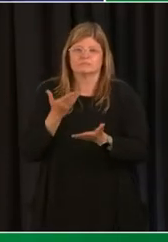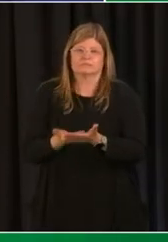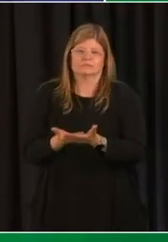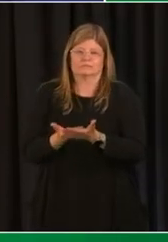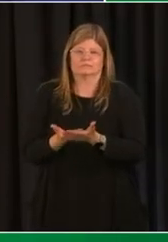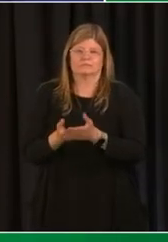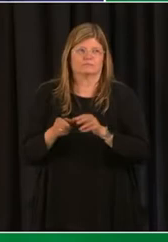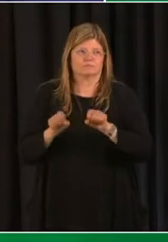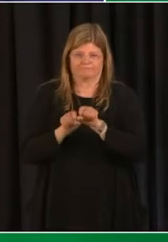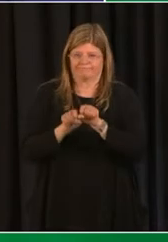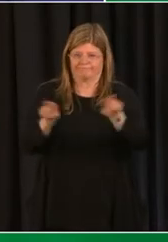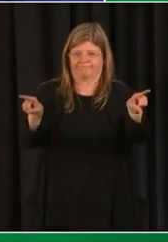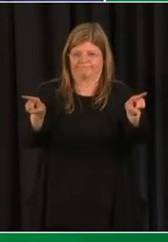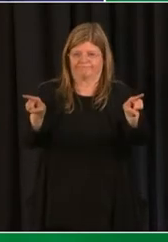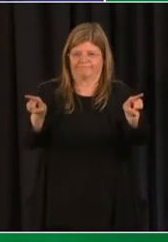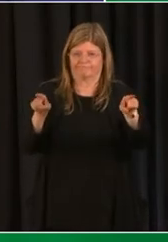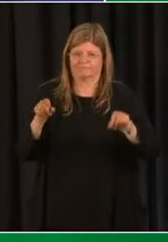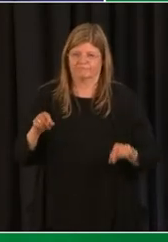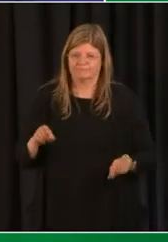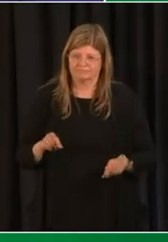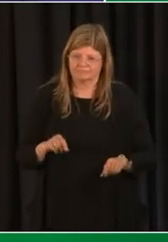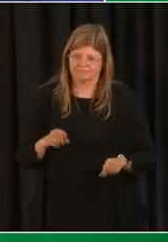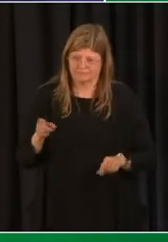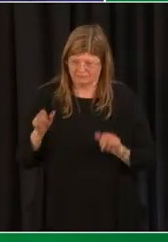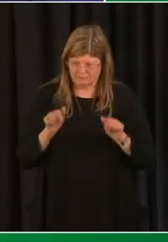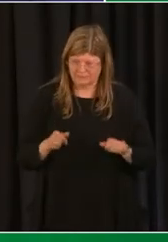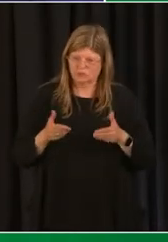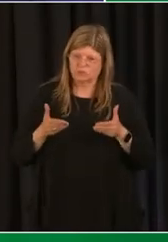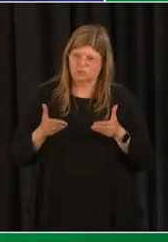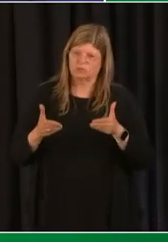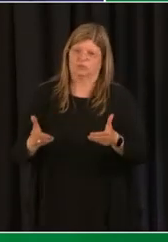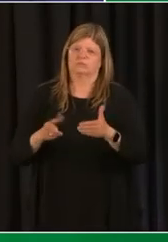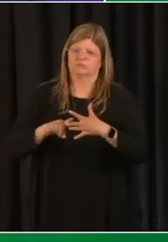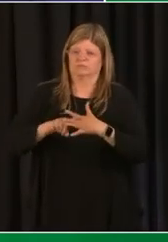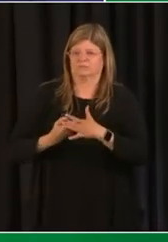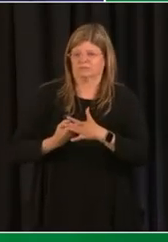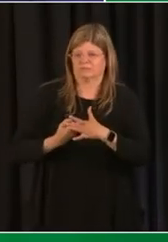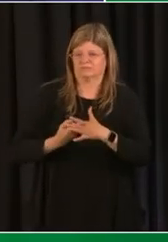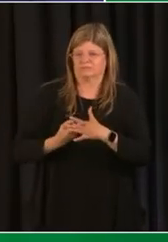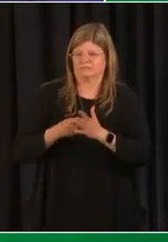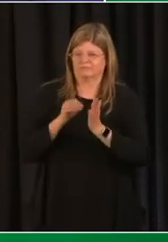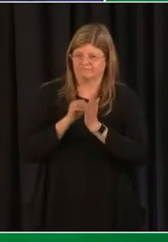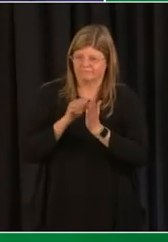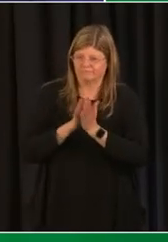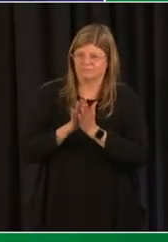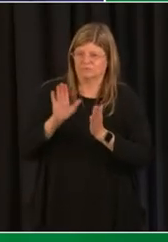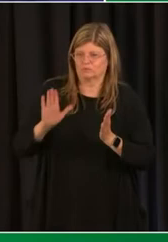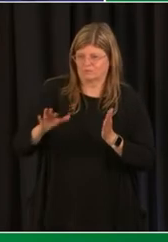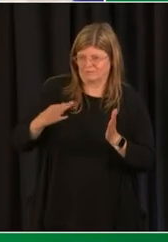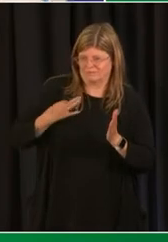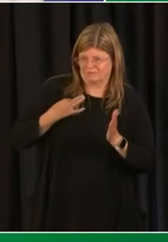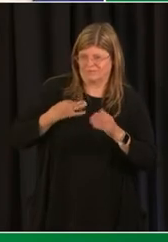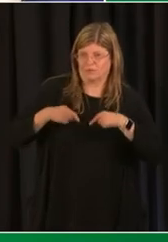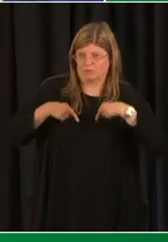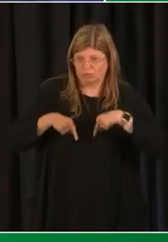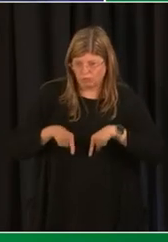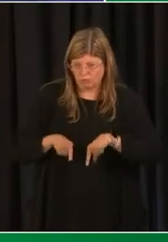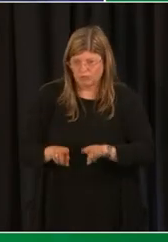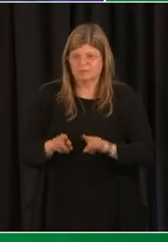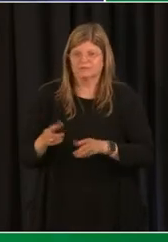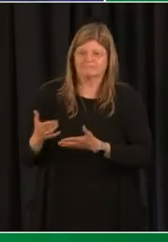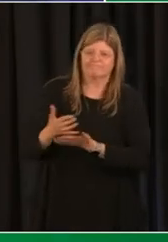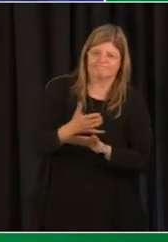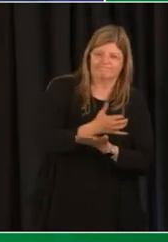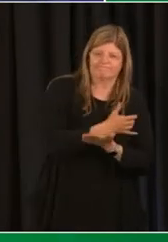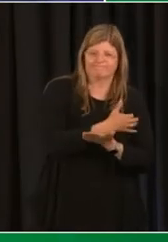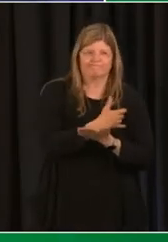and submit their documentation, so that you can go ahead and start putting your application while you're also gathering